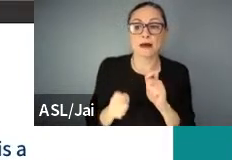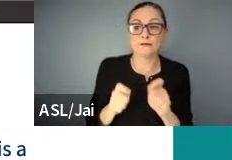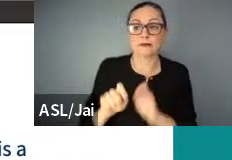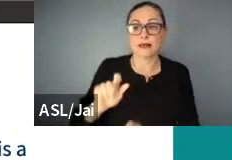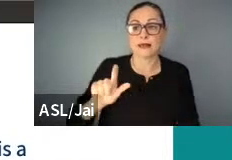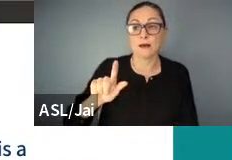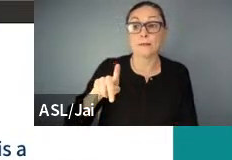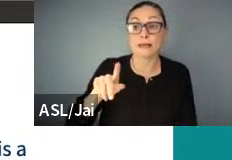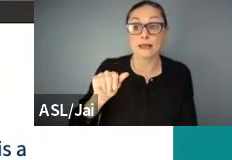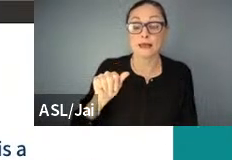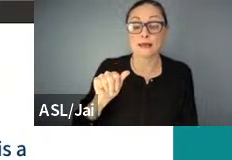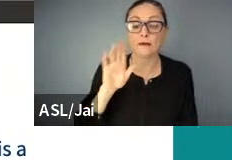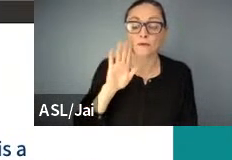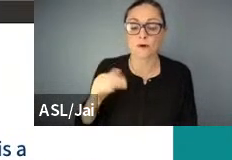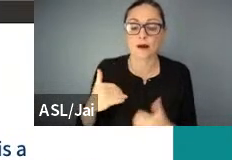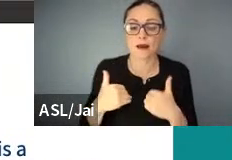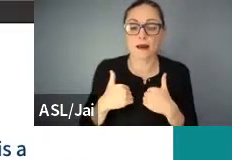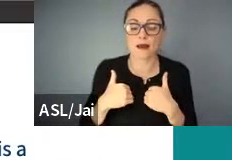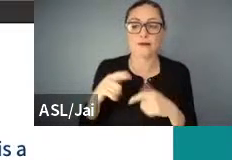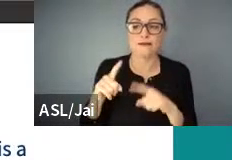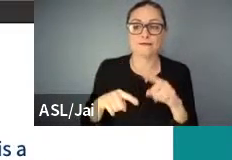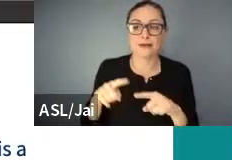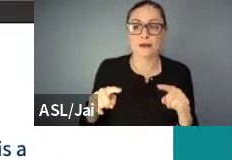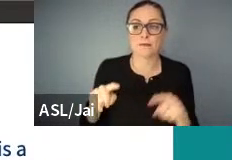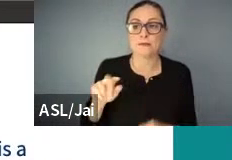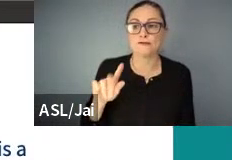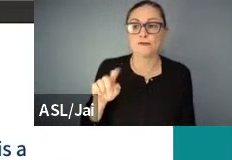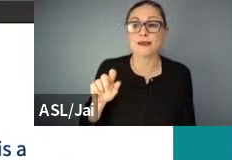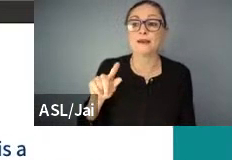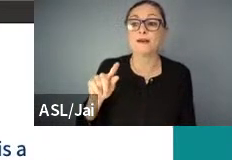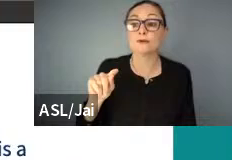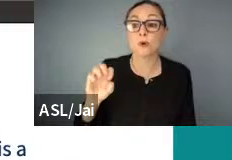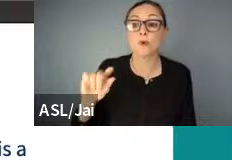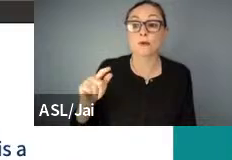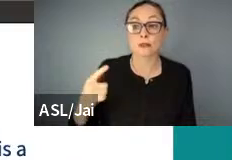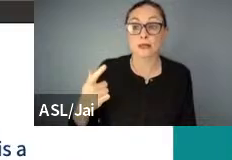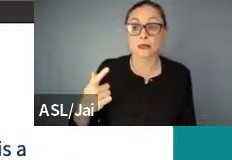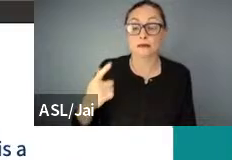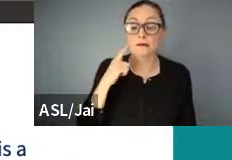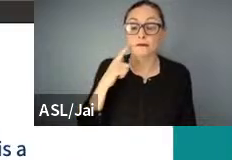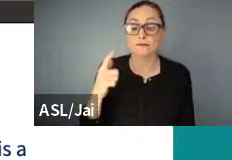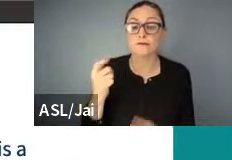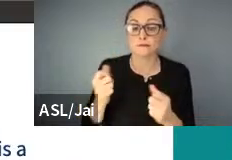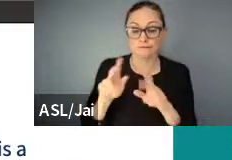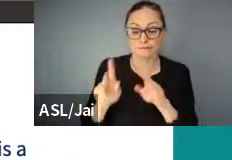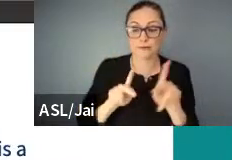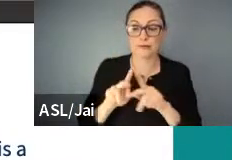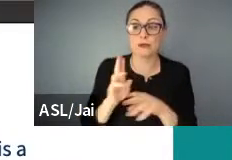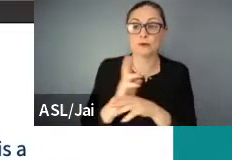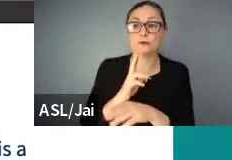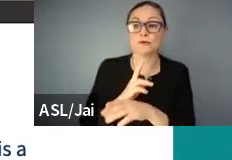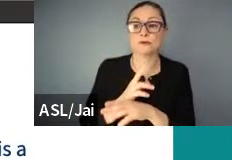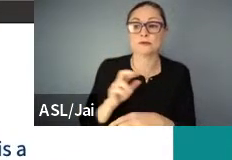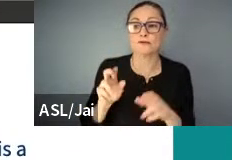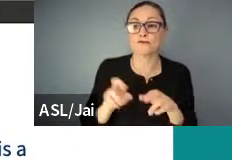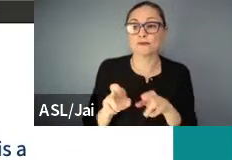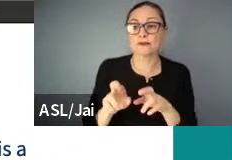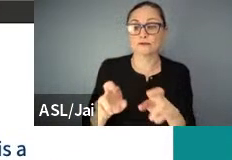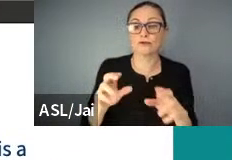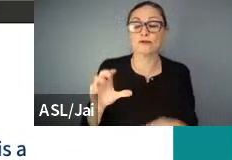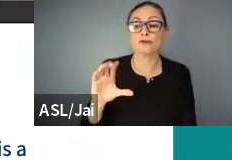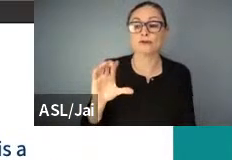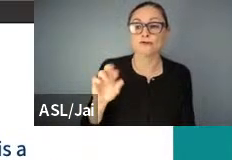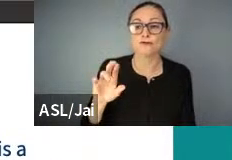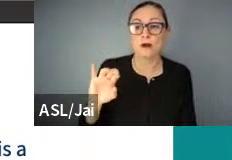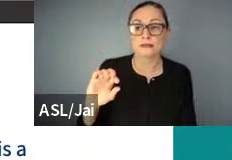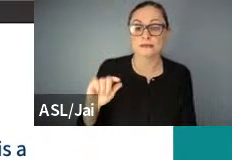will have a variable rate tolling for motorists that use the river crossing, and that will